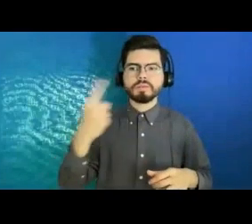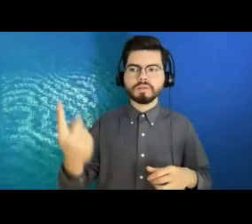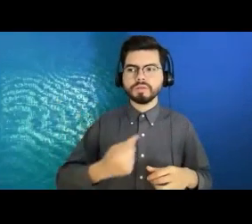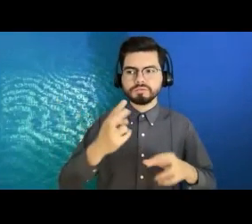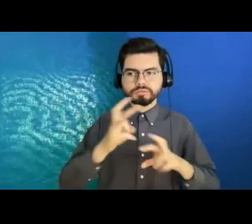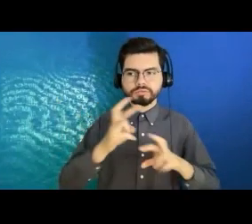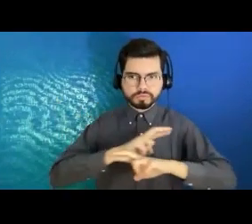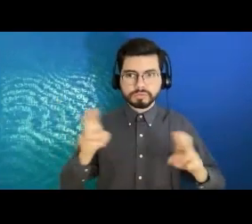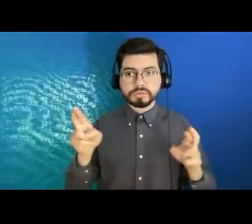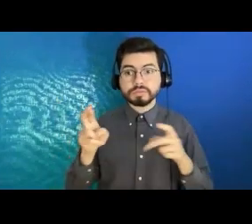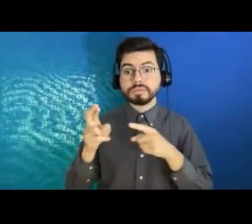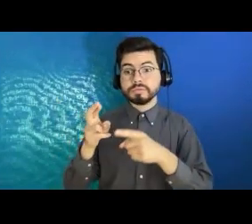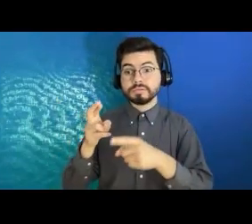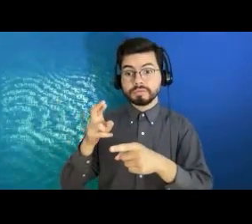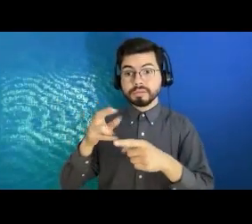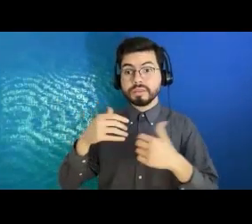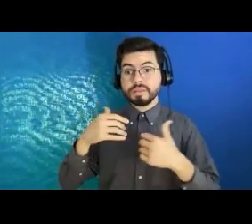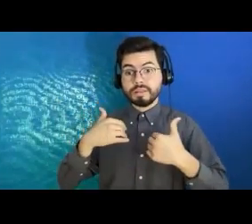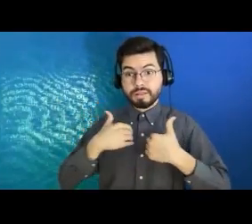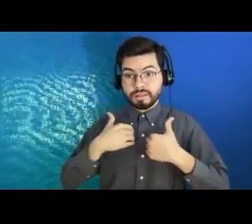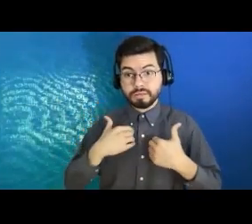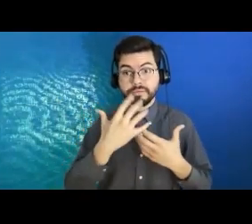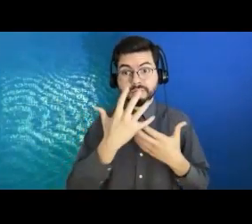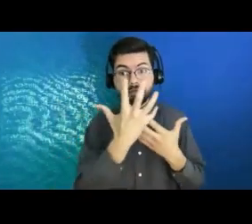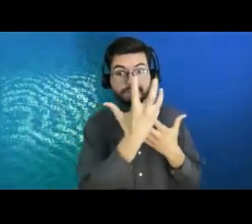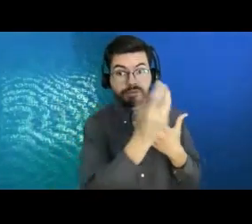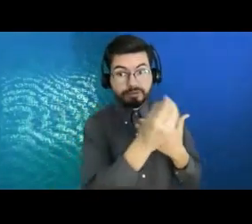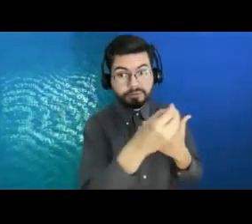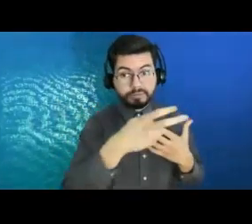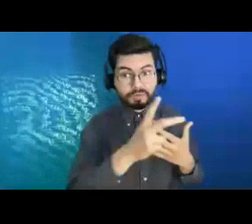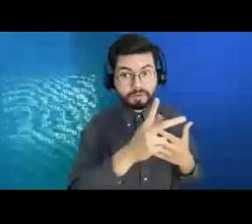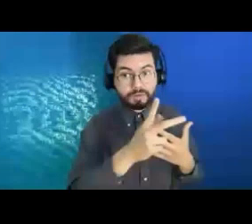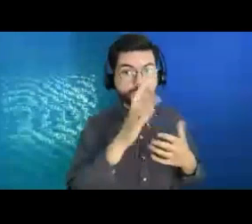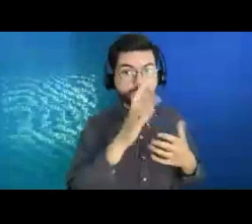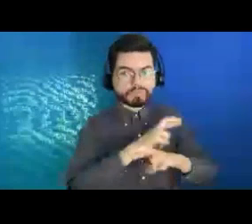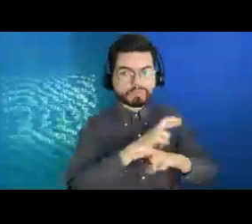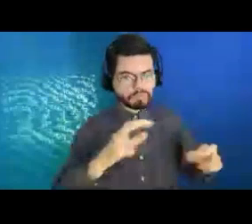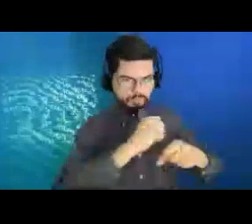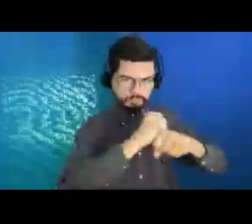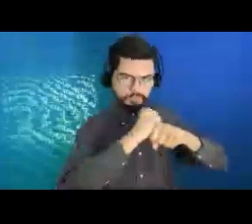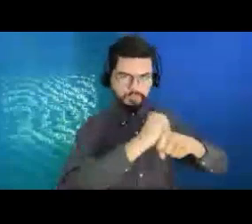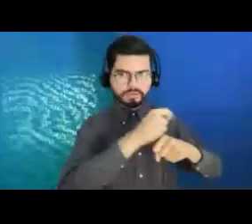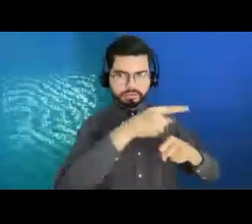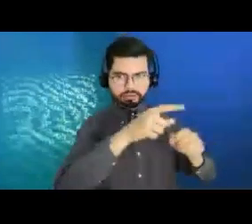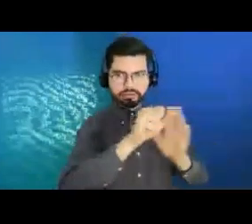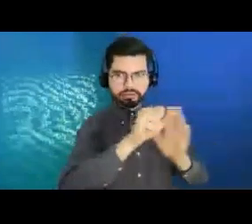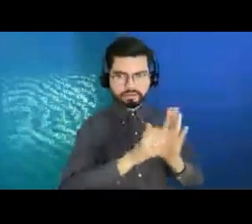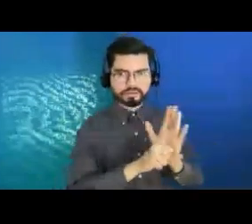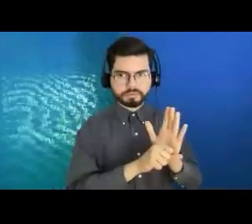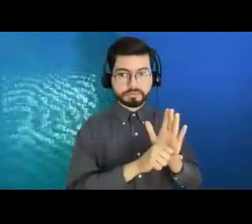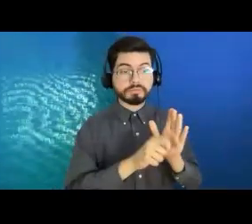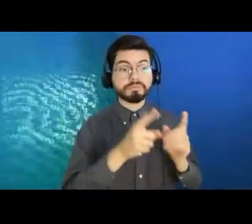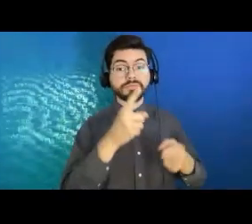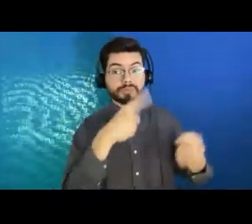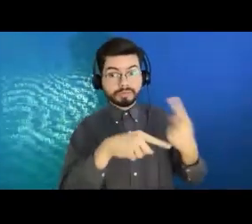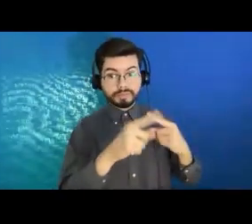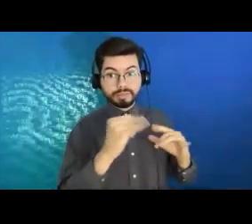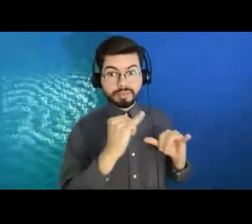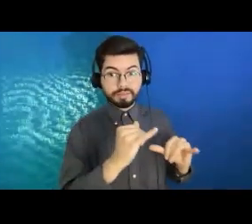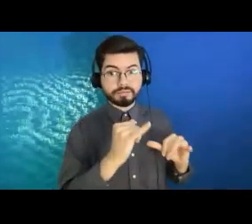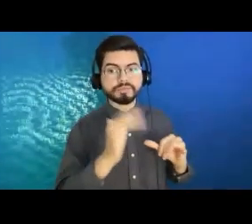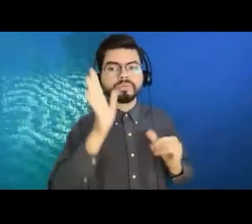are exiting the park to protect our neighbors. And we just ask for the same. That will be published soon.